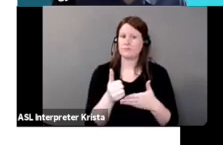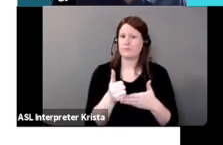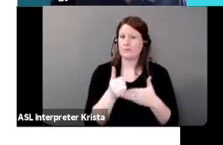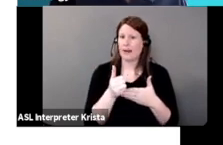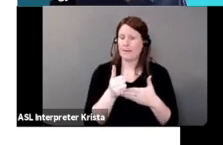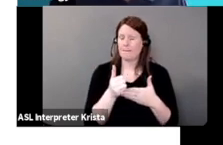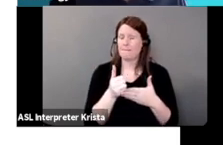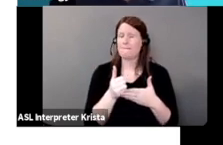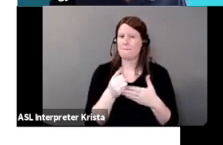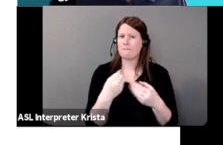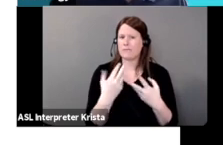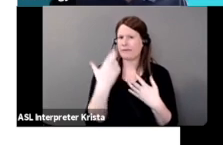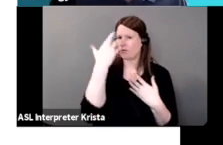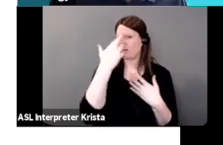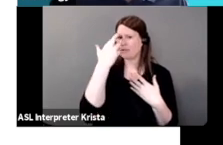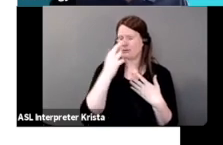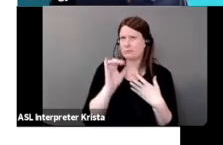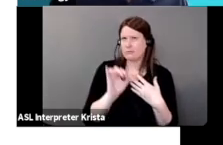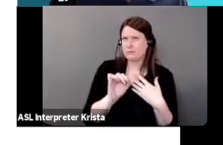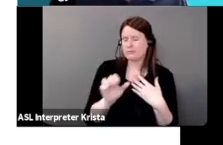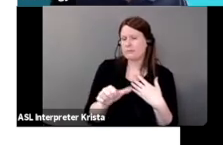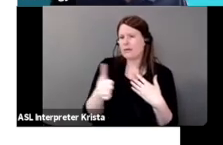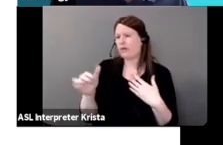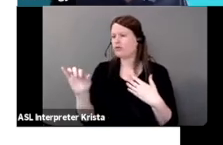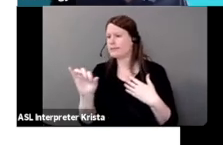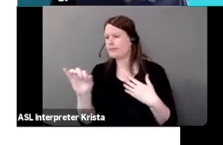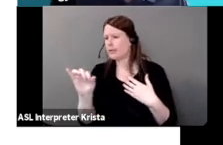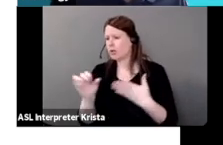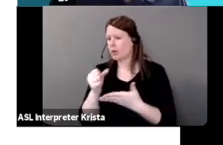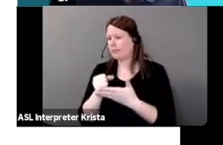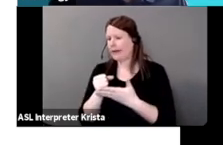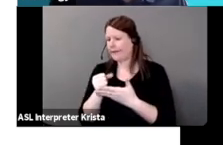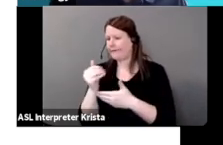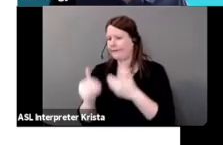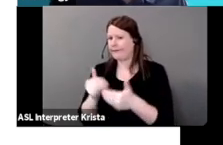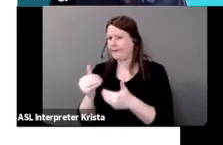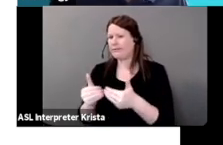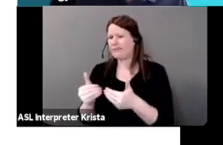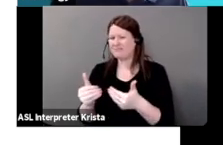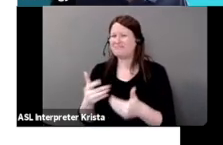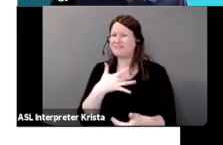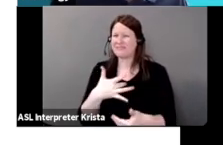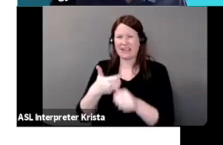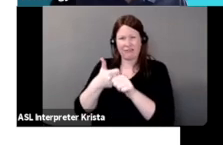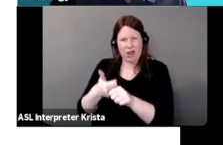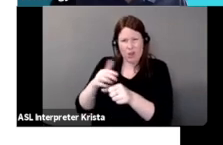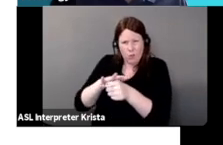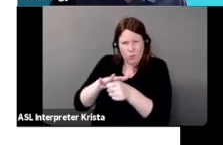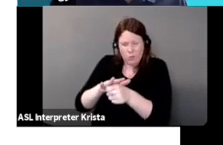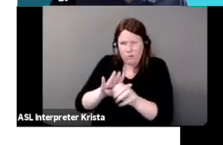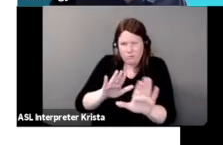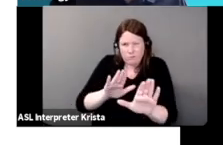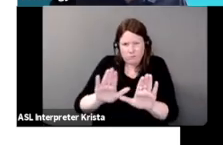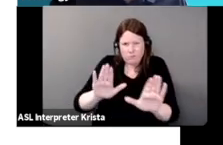application. So there are ways where different patent offices, again, they're very territorial, but they